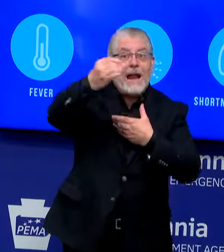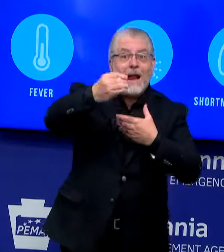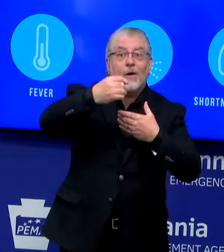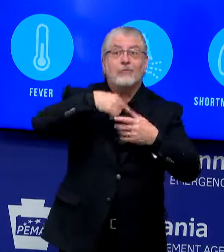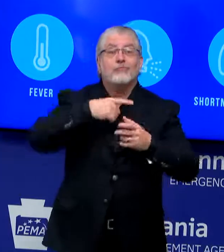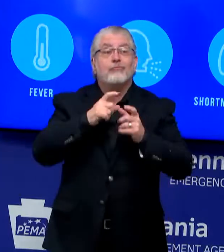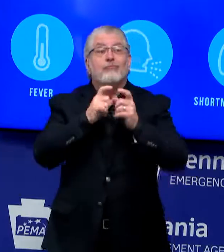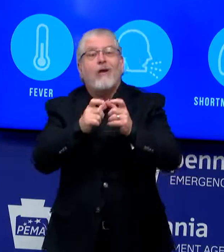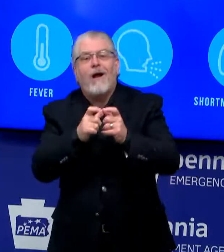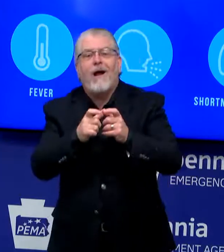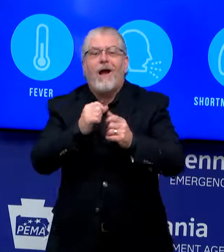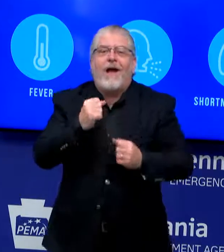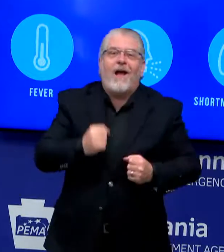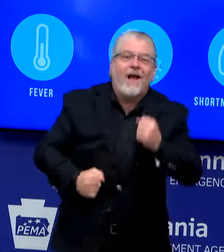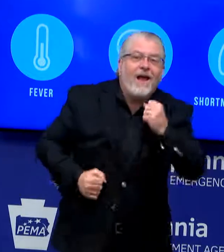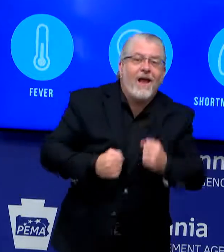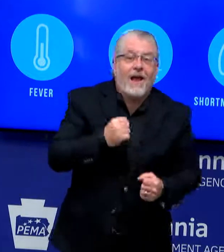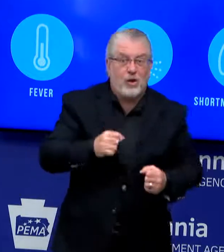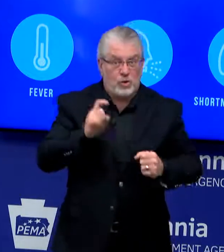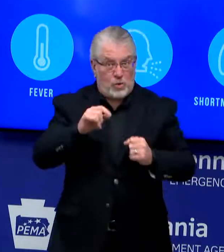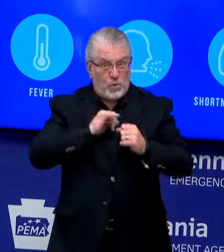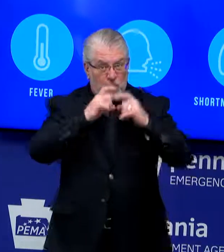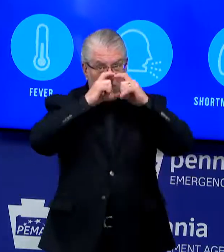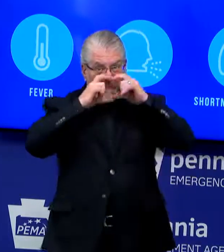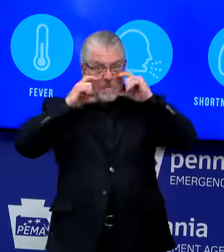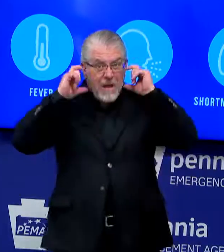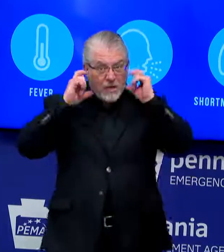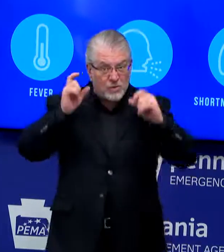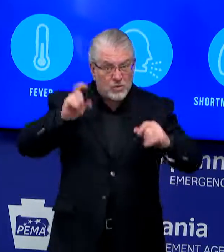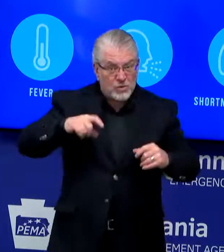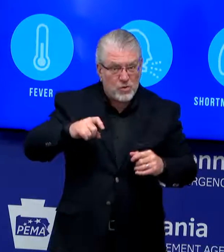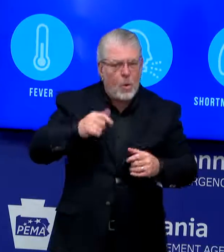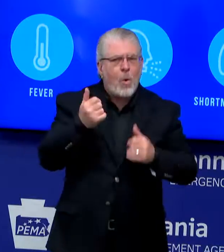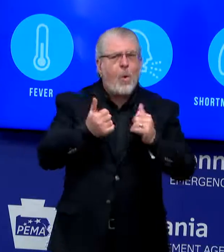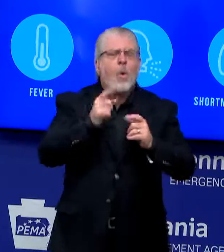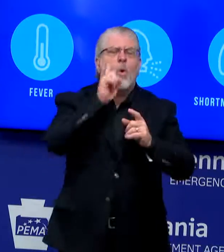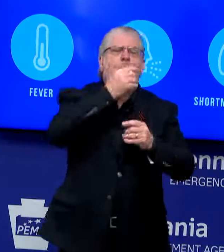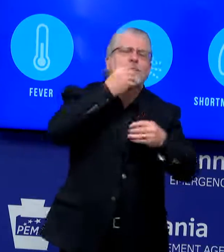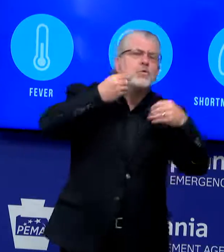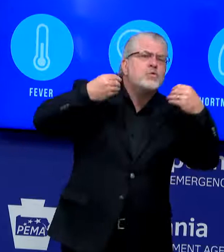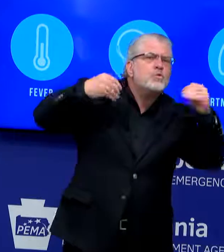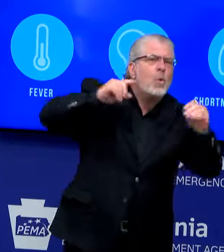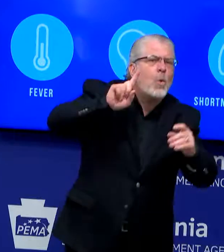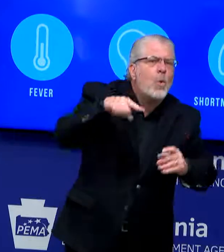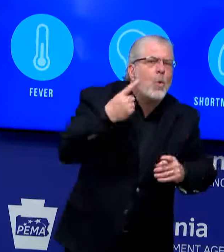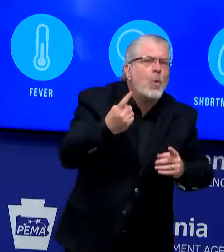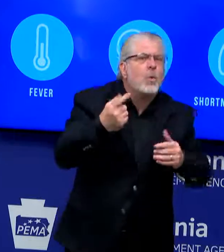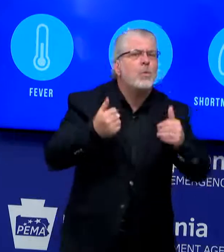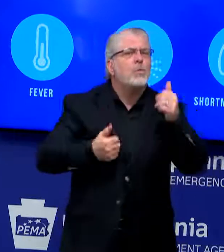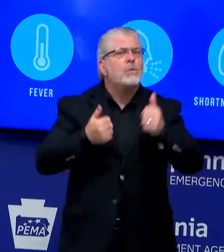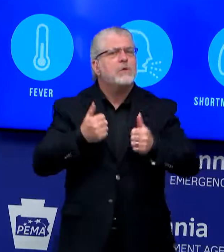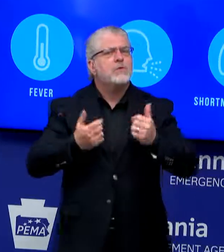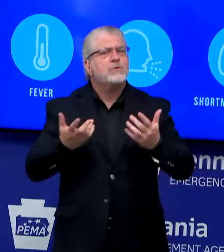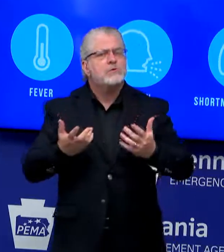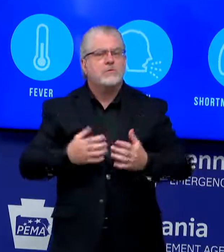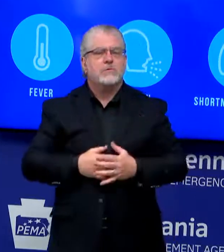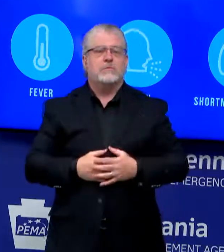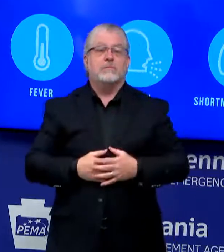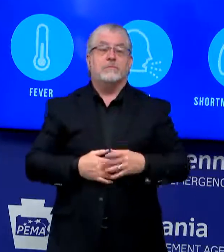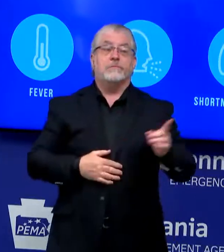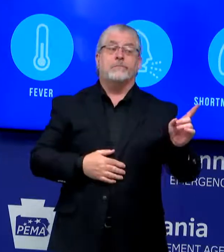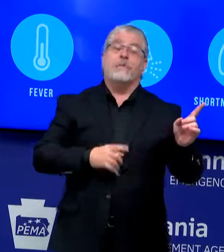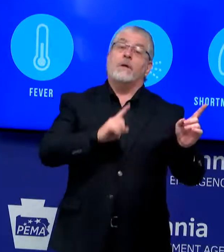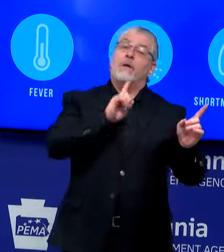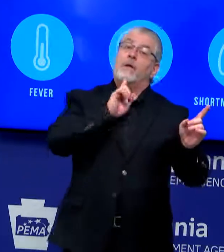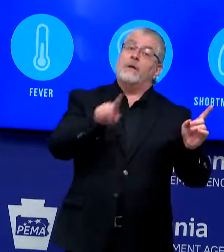an acceptable alternative to the cough masks? So if you are truly in an isolated activity and you're not going to see